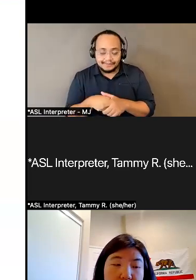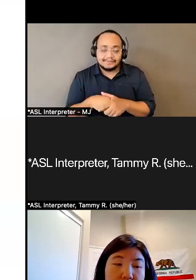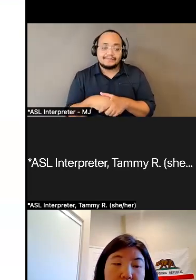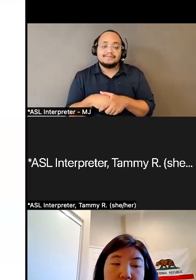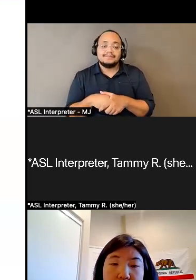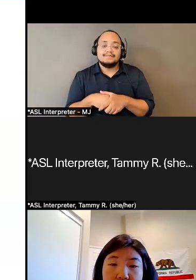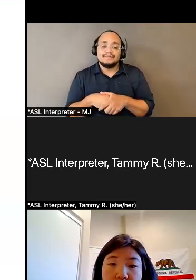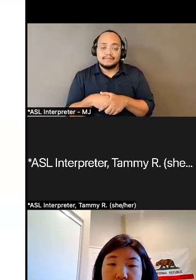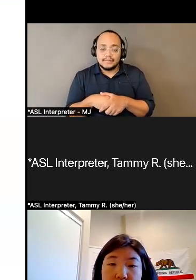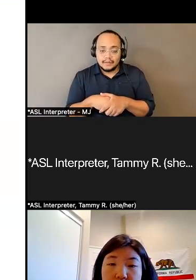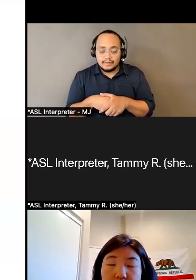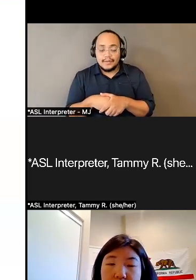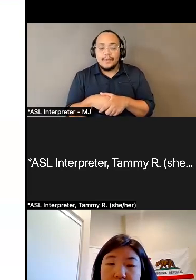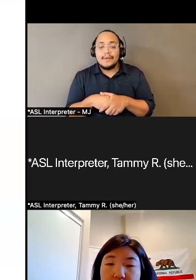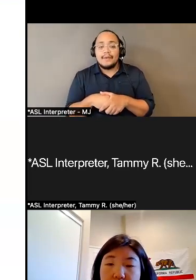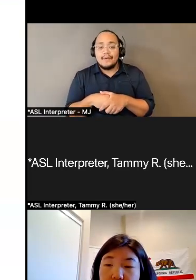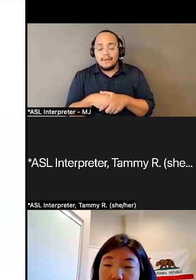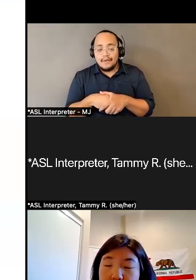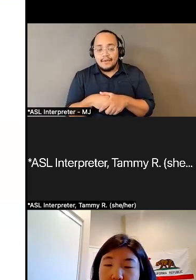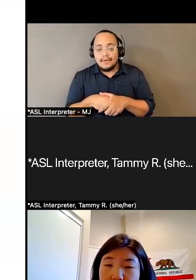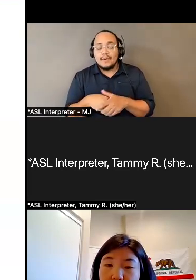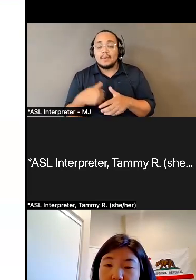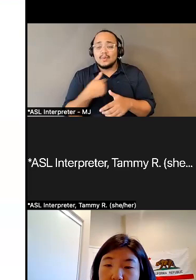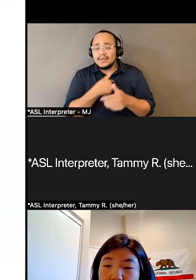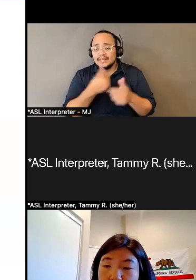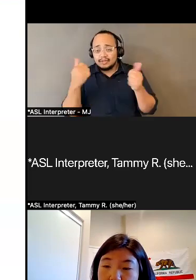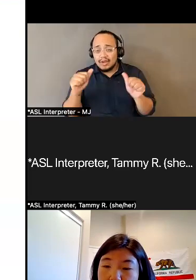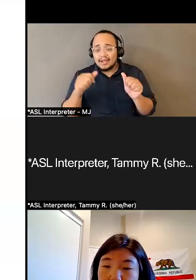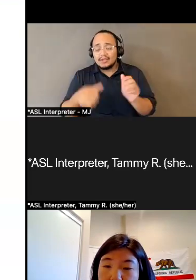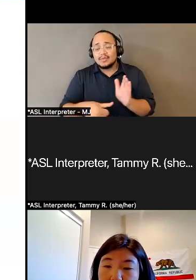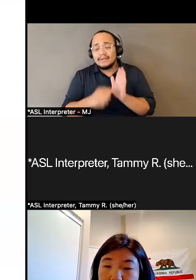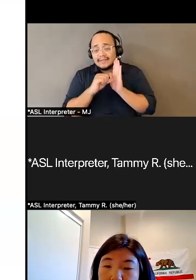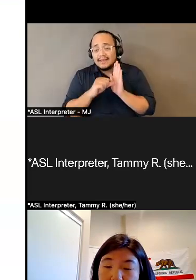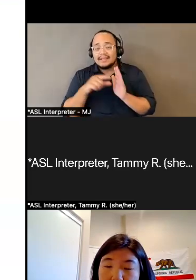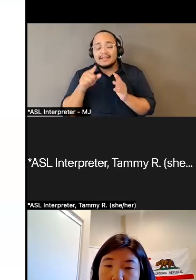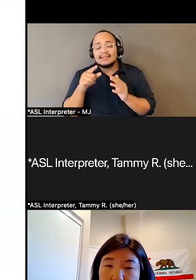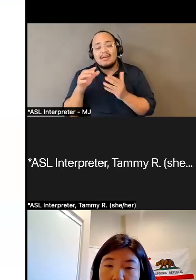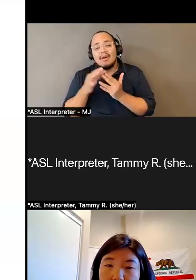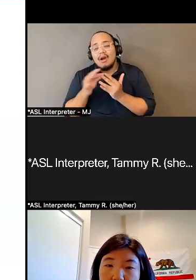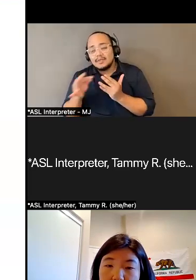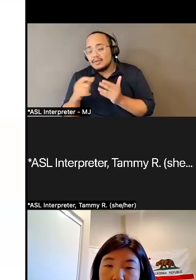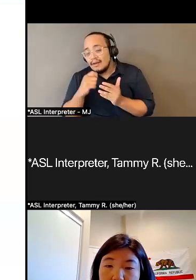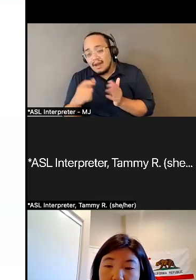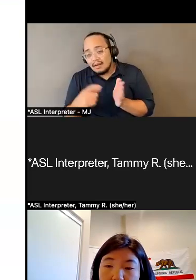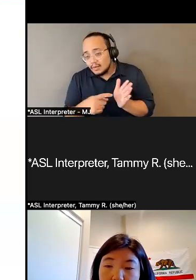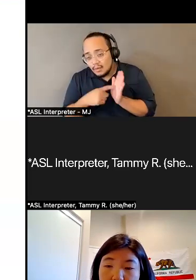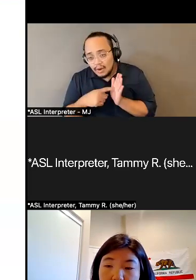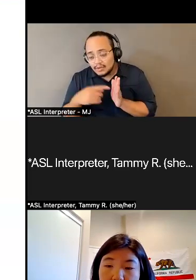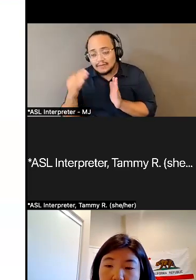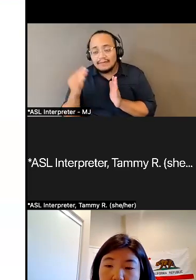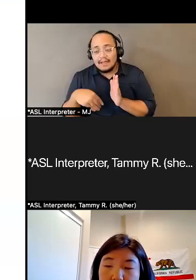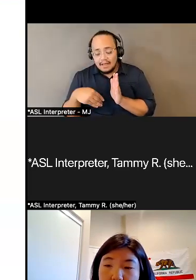answer in order to get cash. And we try to really emphasize that these optional questions are optional, and